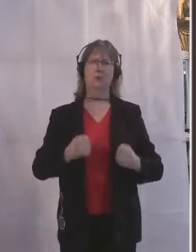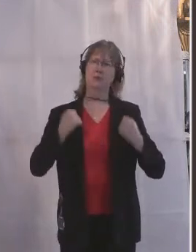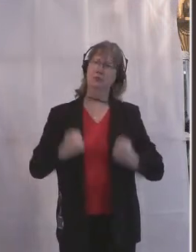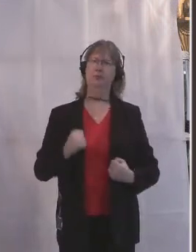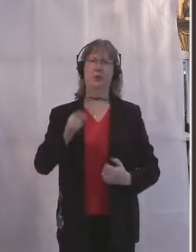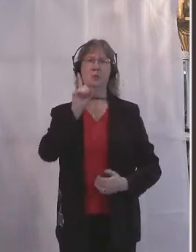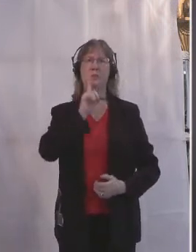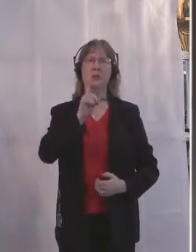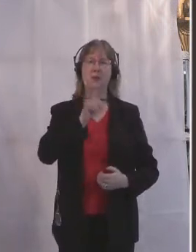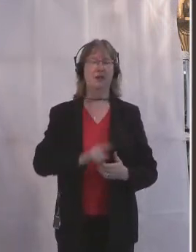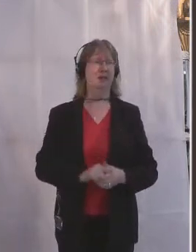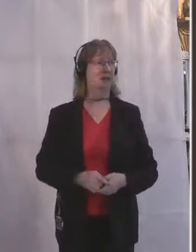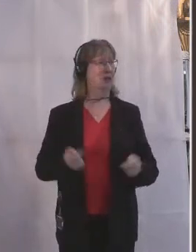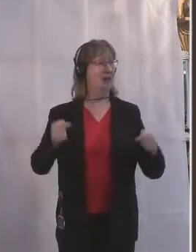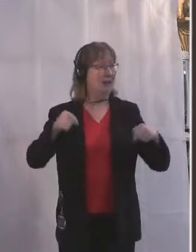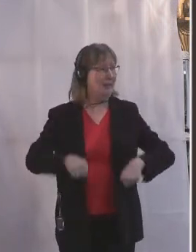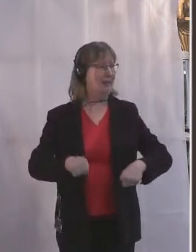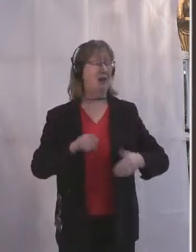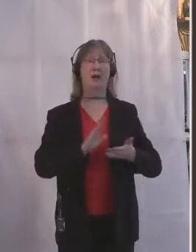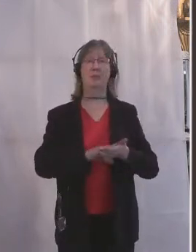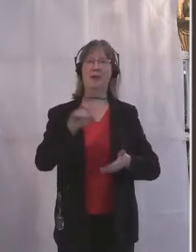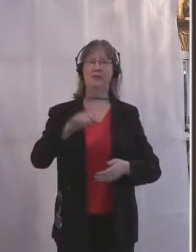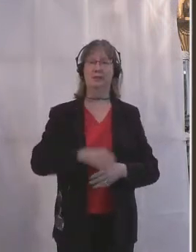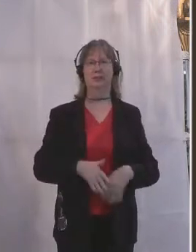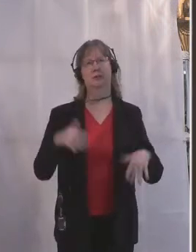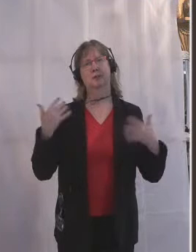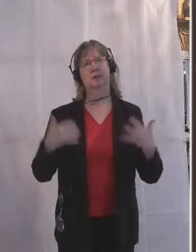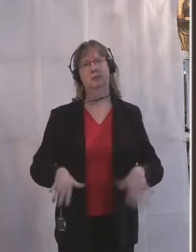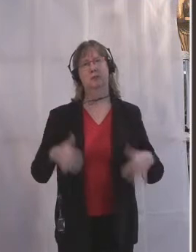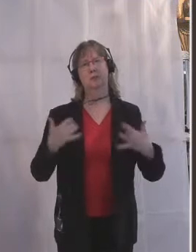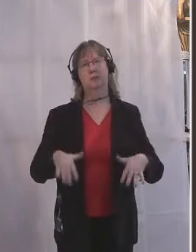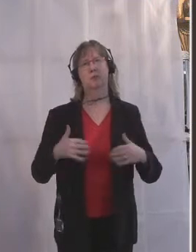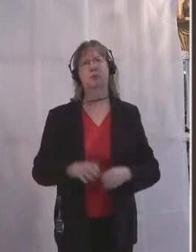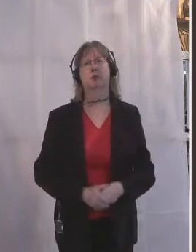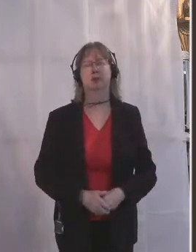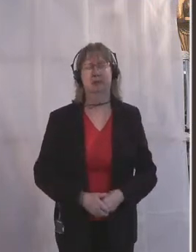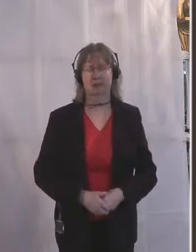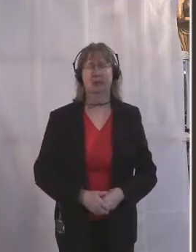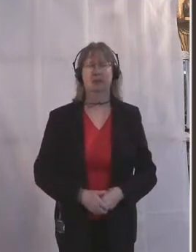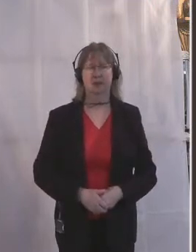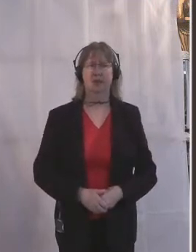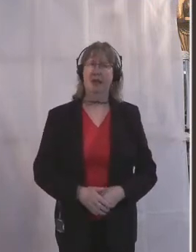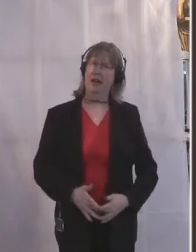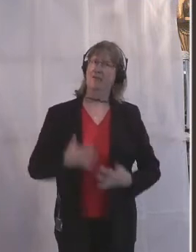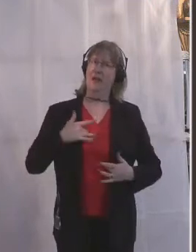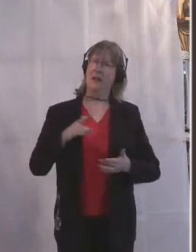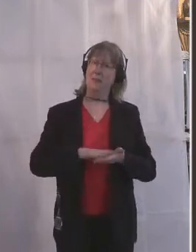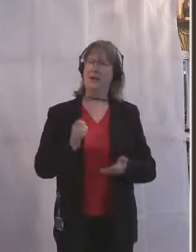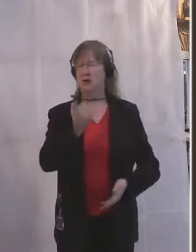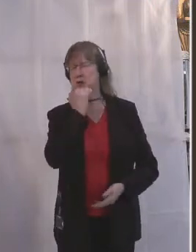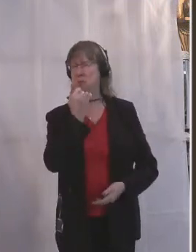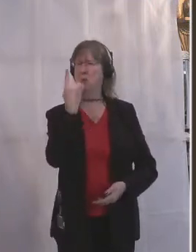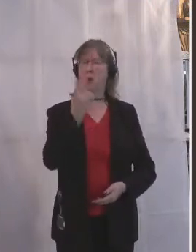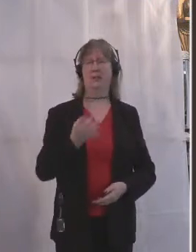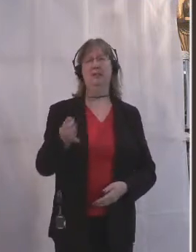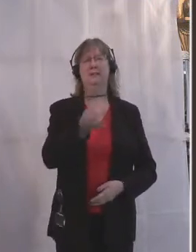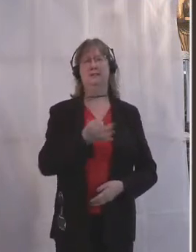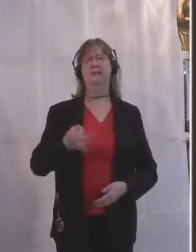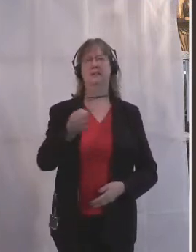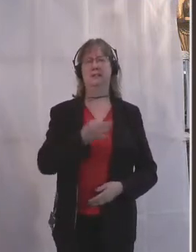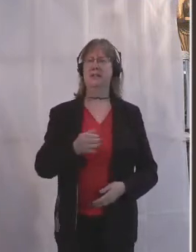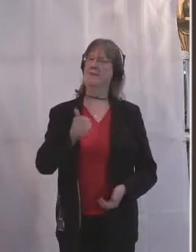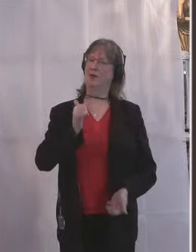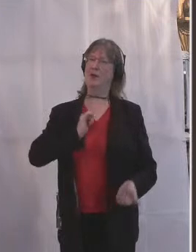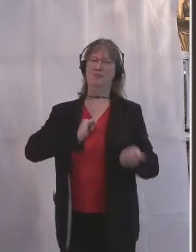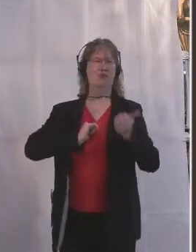amazing. To do it in Manchester as somebody who thinks this is the greatest city in the universe is even better, an even prouder